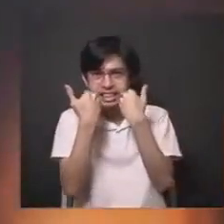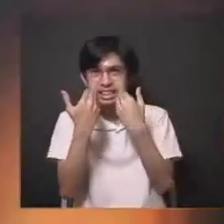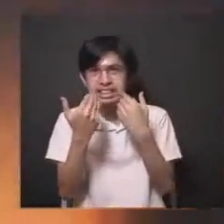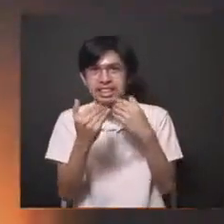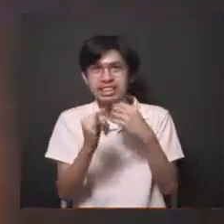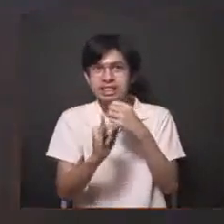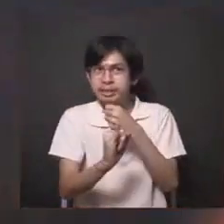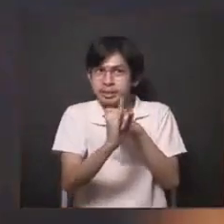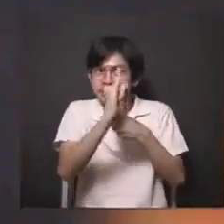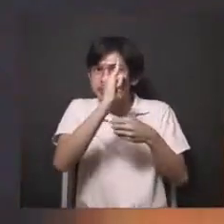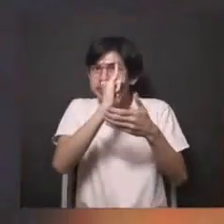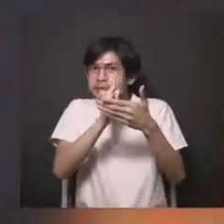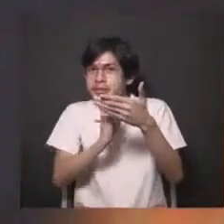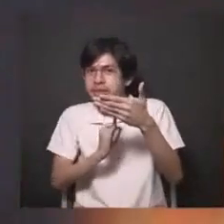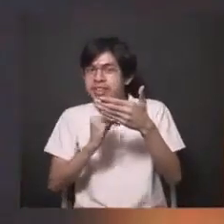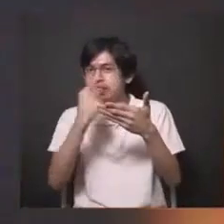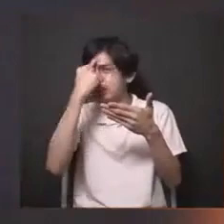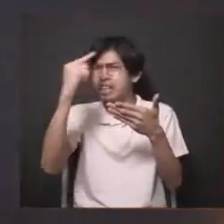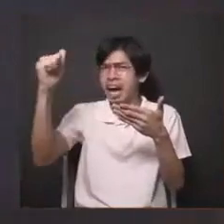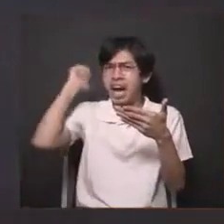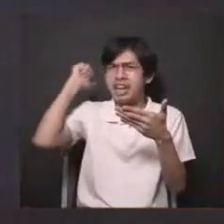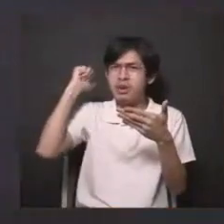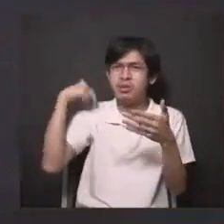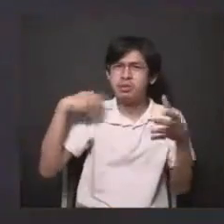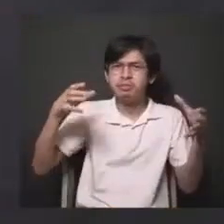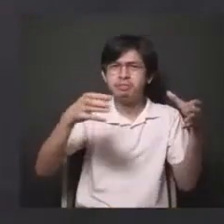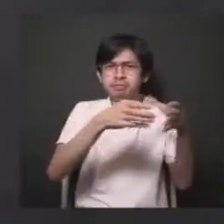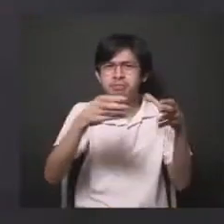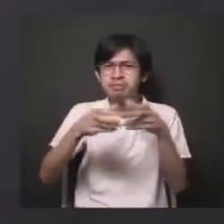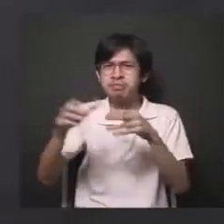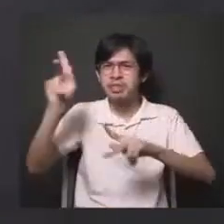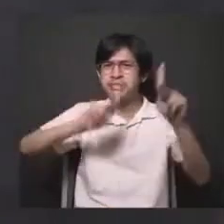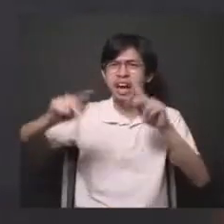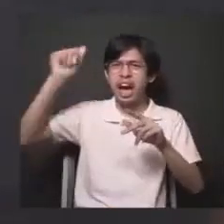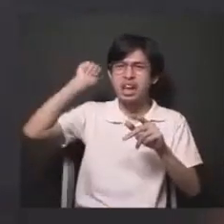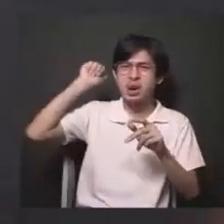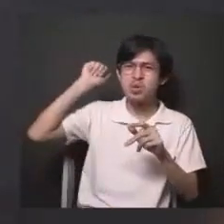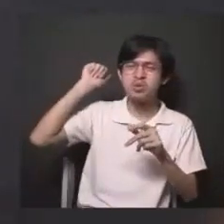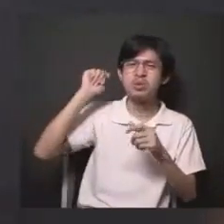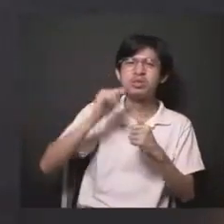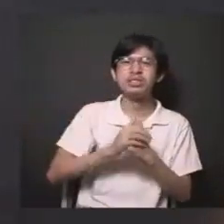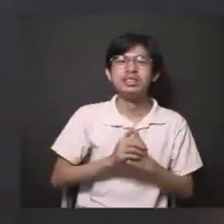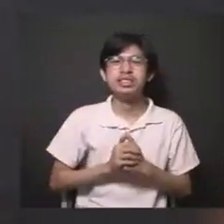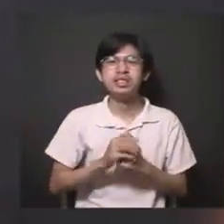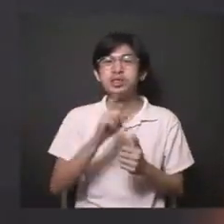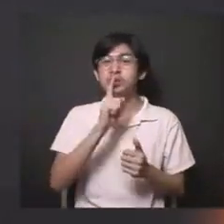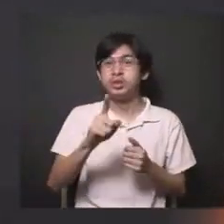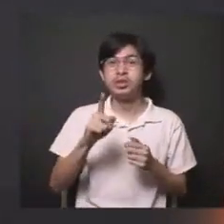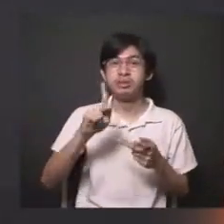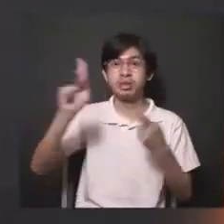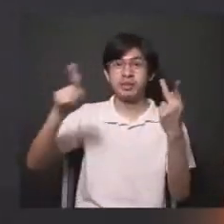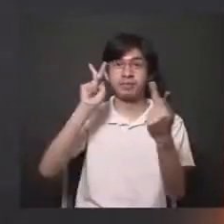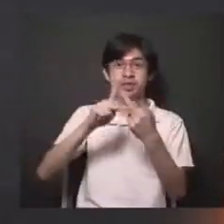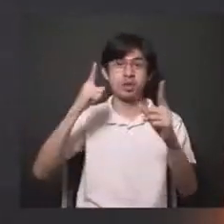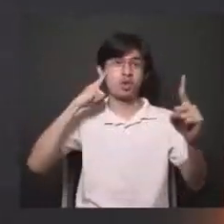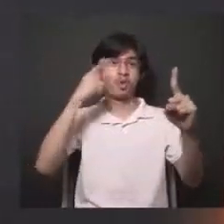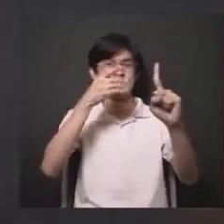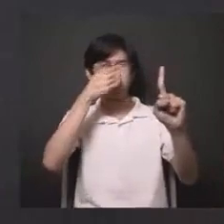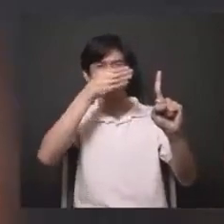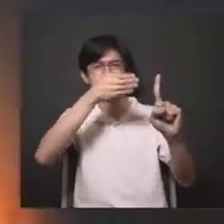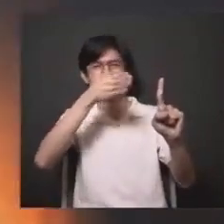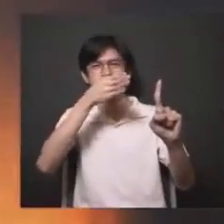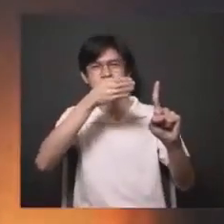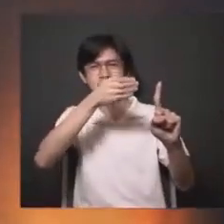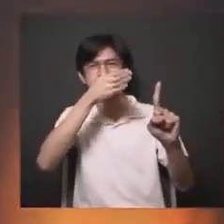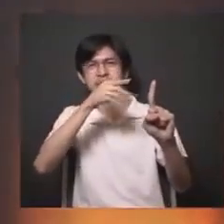being with a lot of people, which made me a perfect target for bullies. And so when I was growing up, I